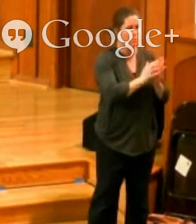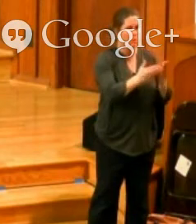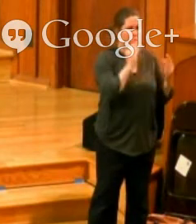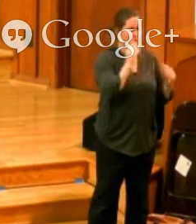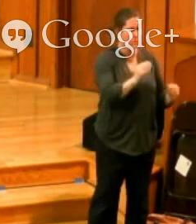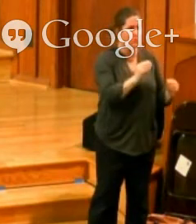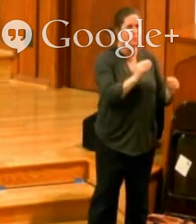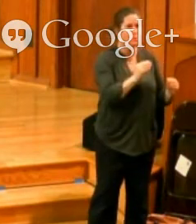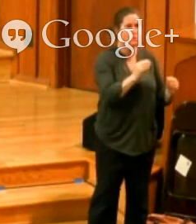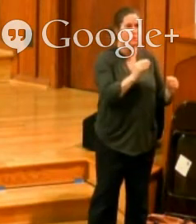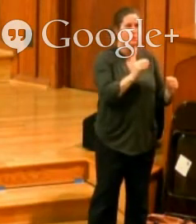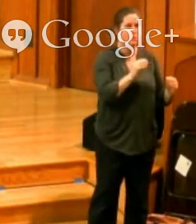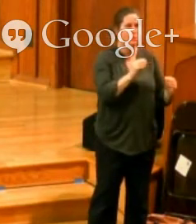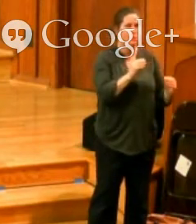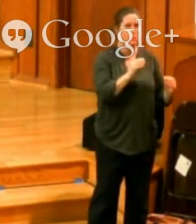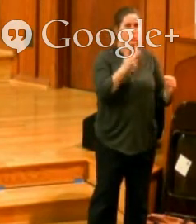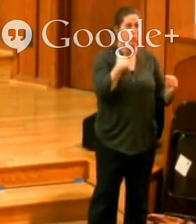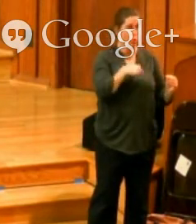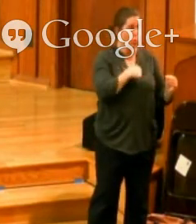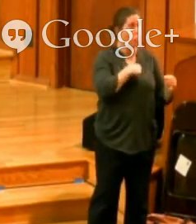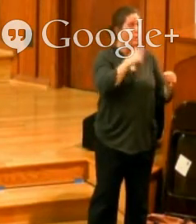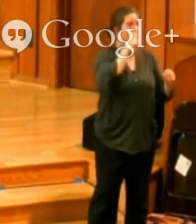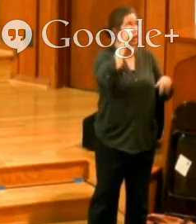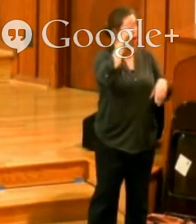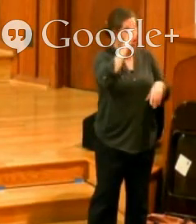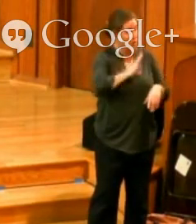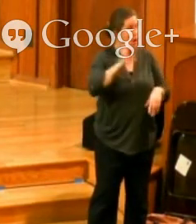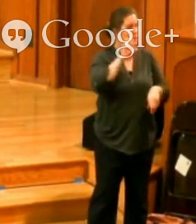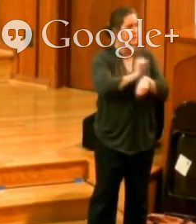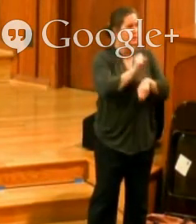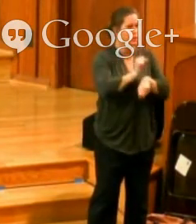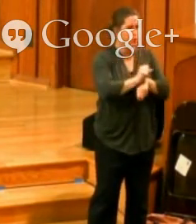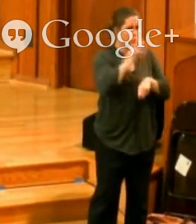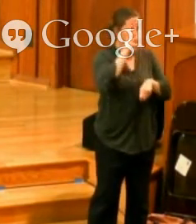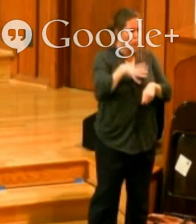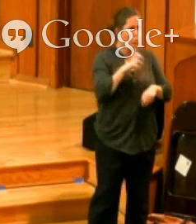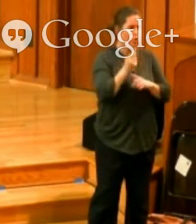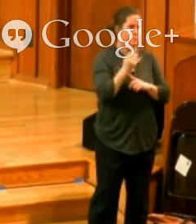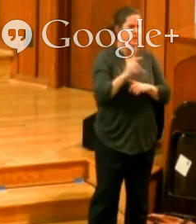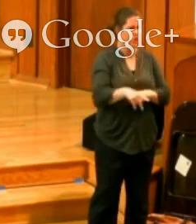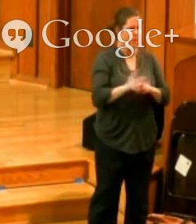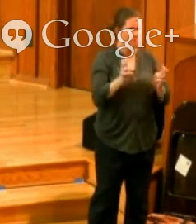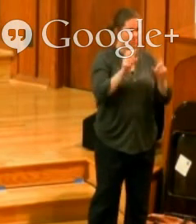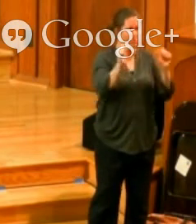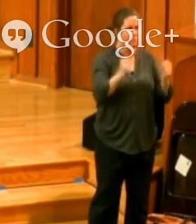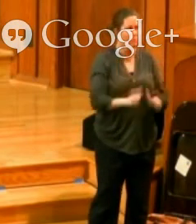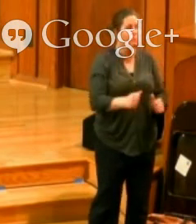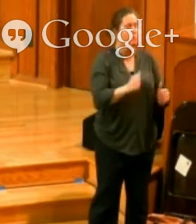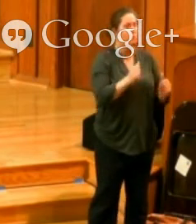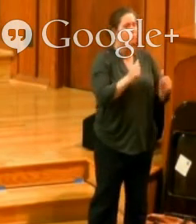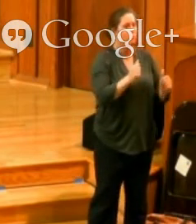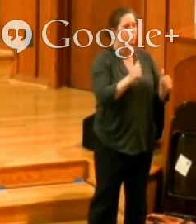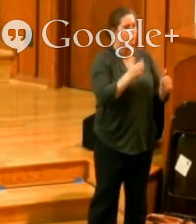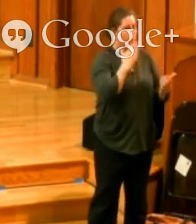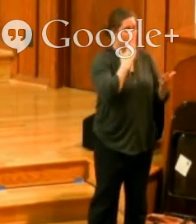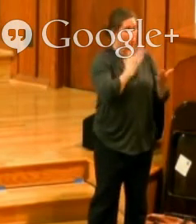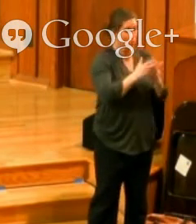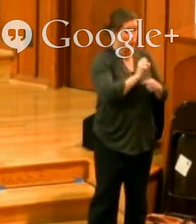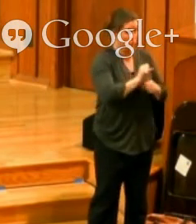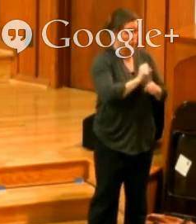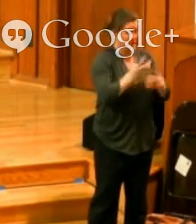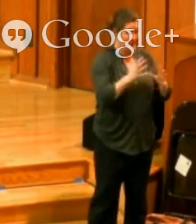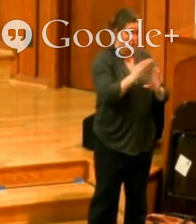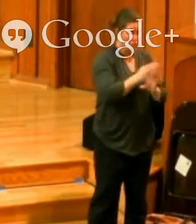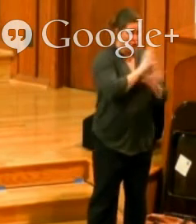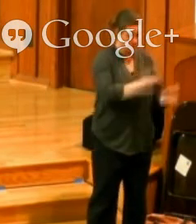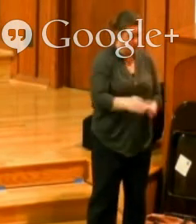this text in Ephesians 2:10. We are God's workmanship, created in Christ Jesus for good what? Works, which God prepared beforehand that we